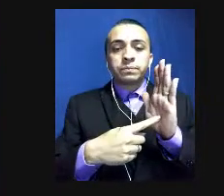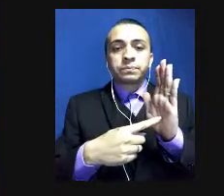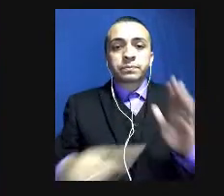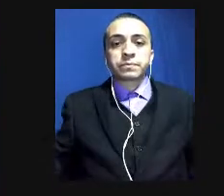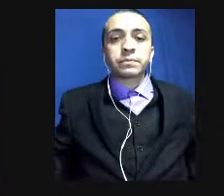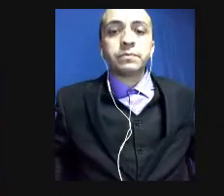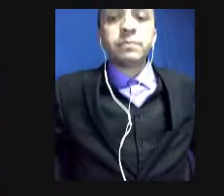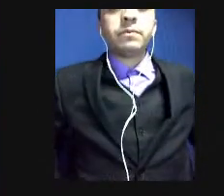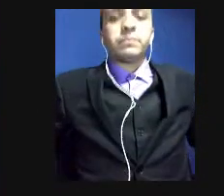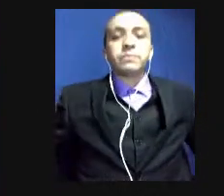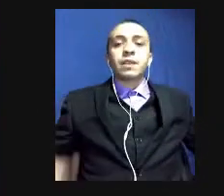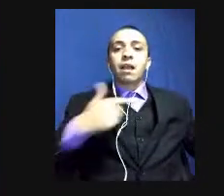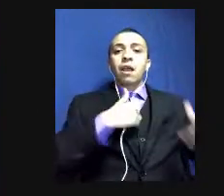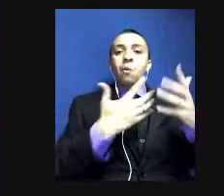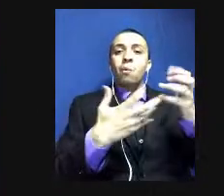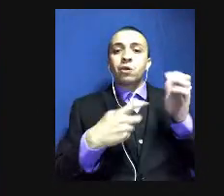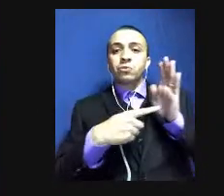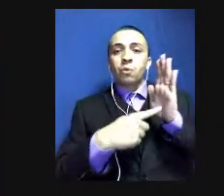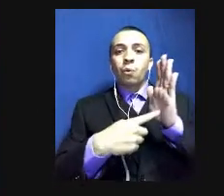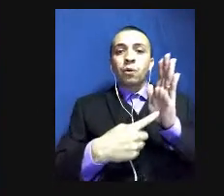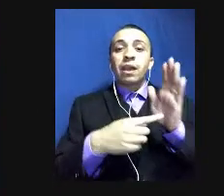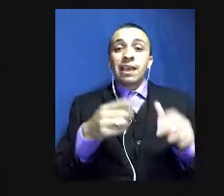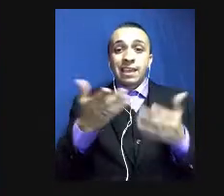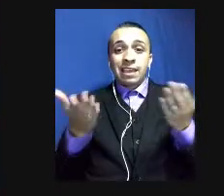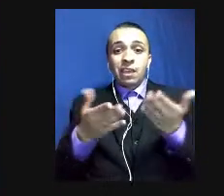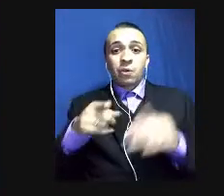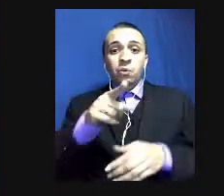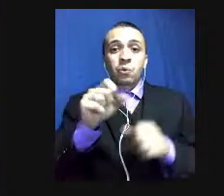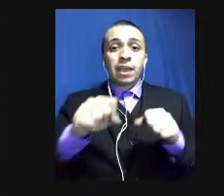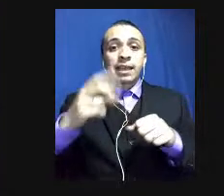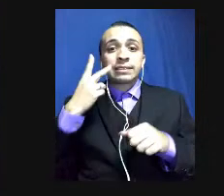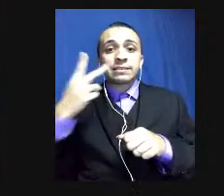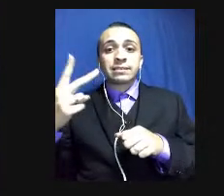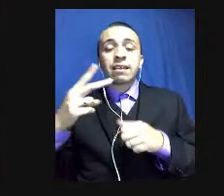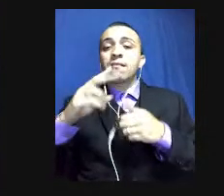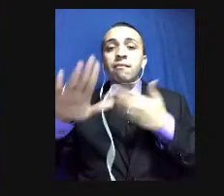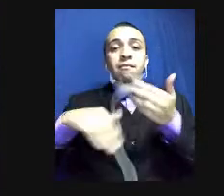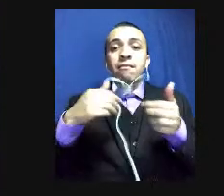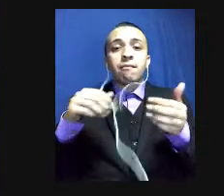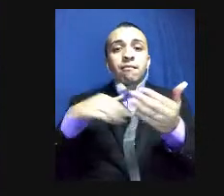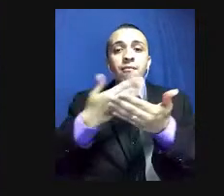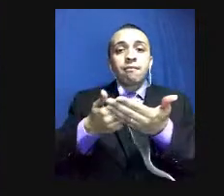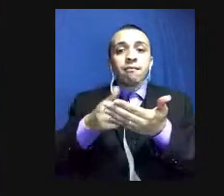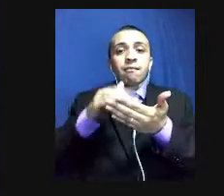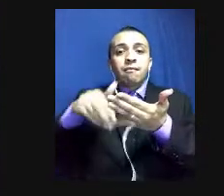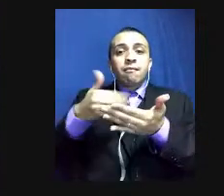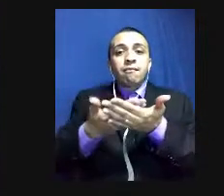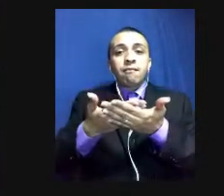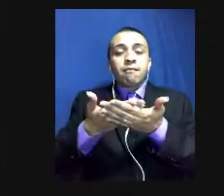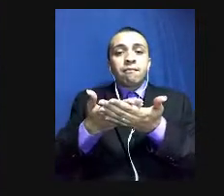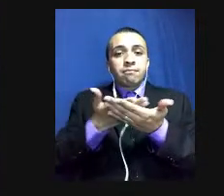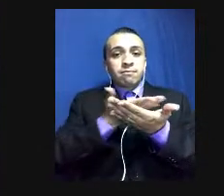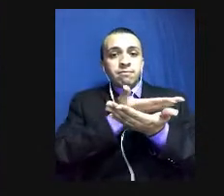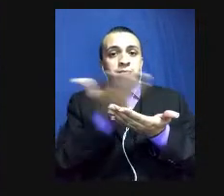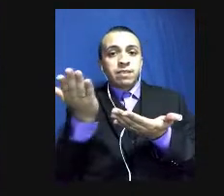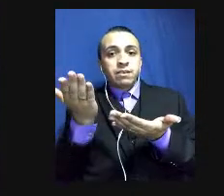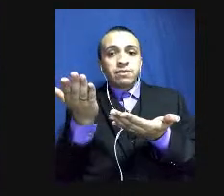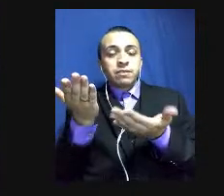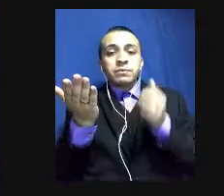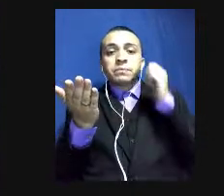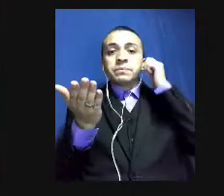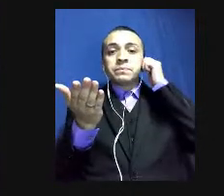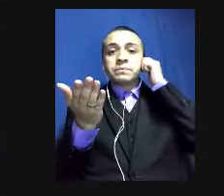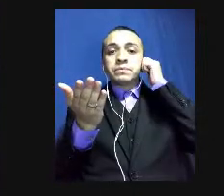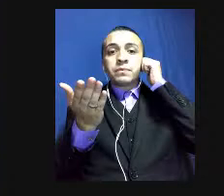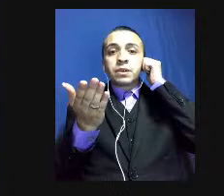part I wanted to project. This is where you can see all the rock that's out there, and where the challenges of this fire spread are